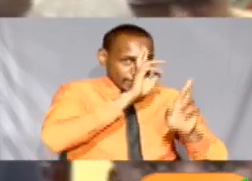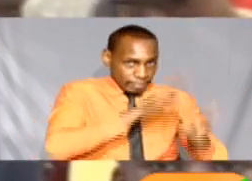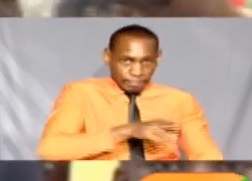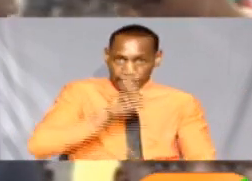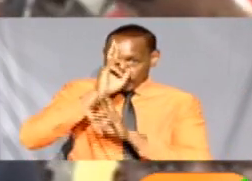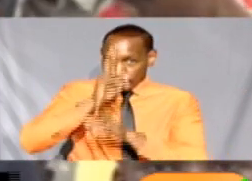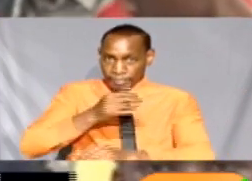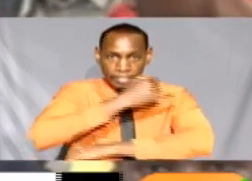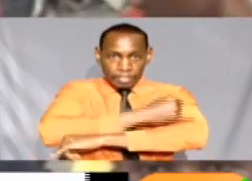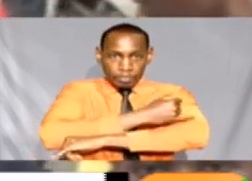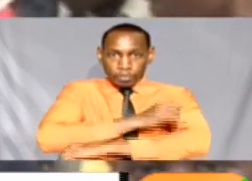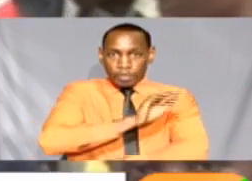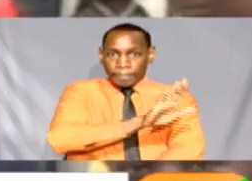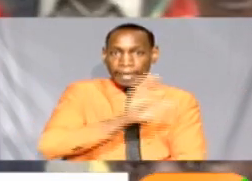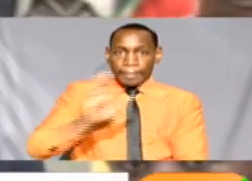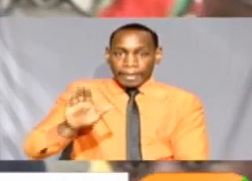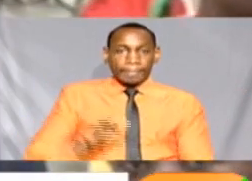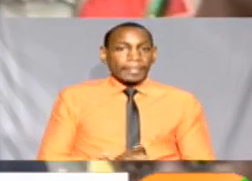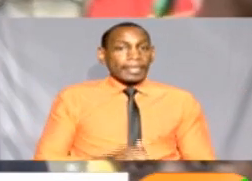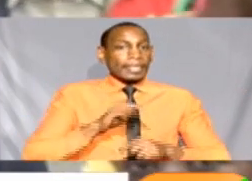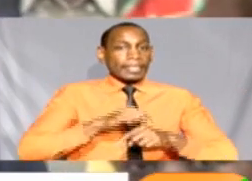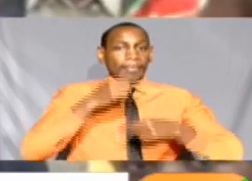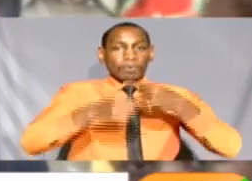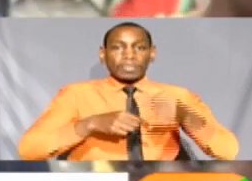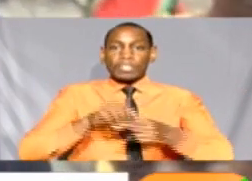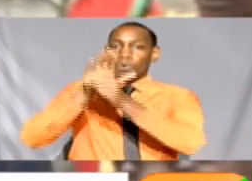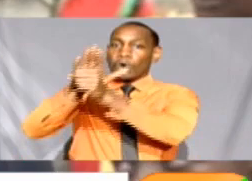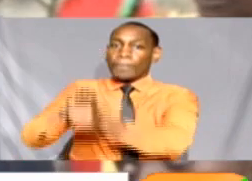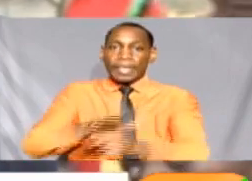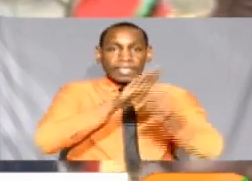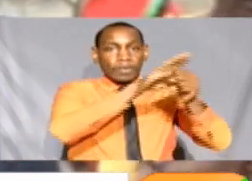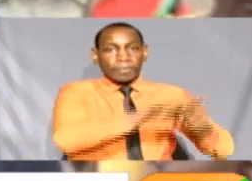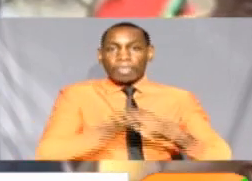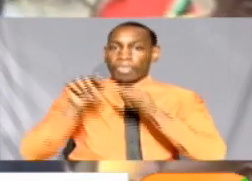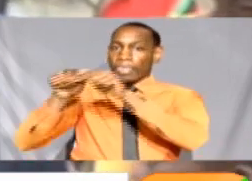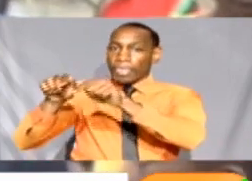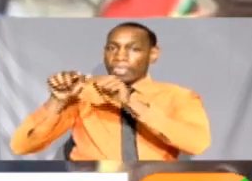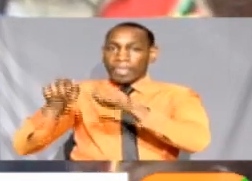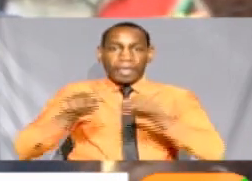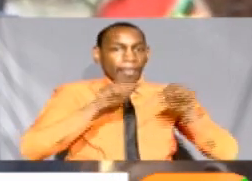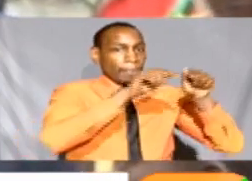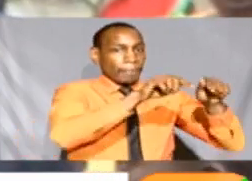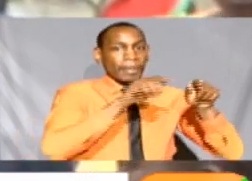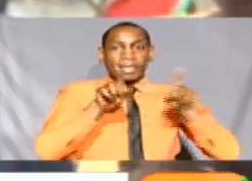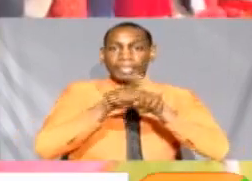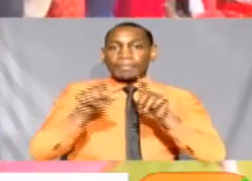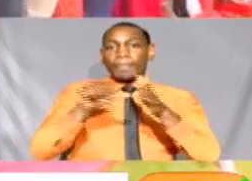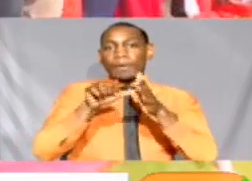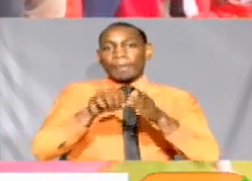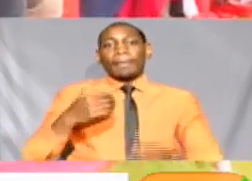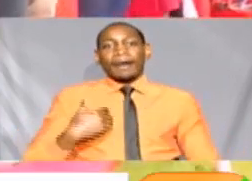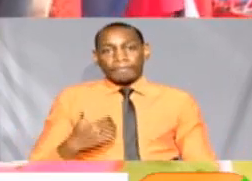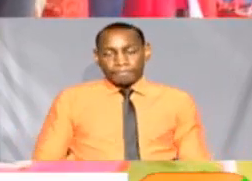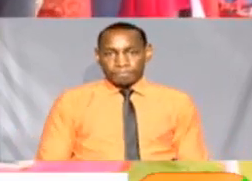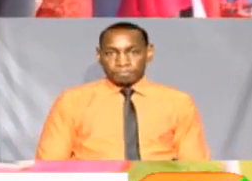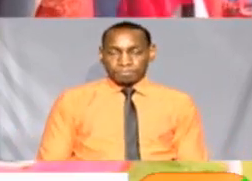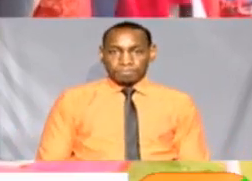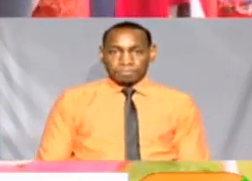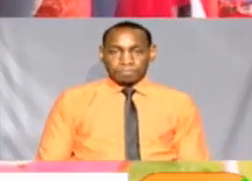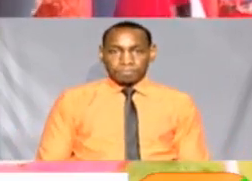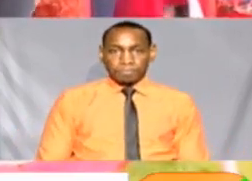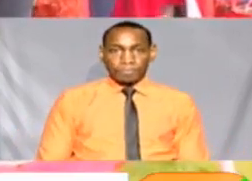those institutions. The more we are belittling them, the more we are ridiculing them, the more we are going to be in trouble.